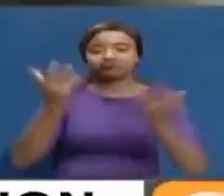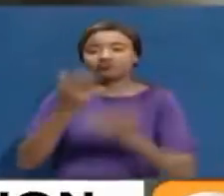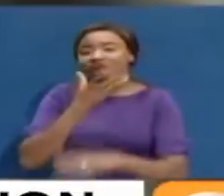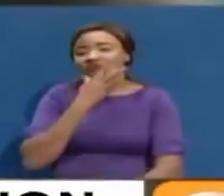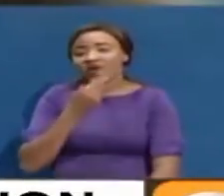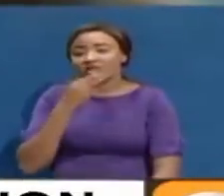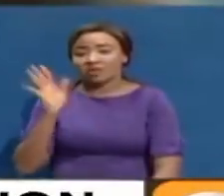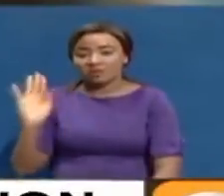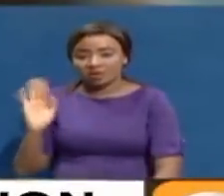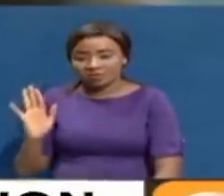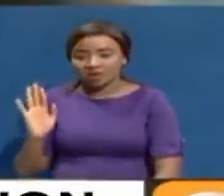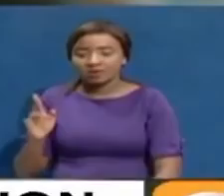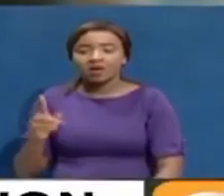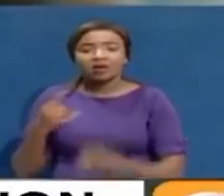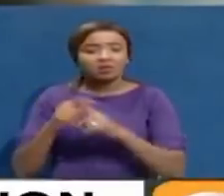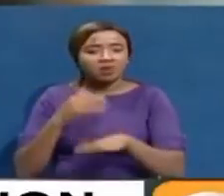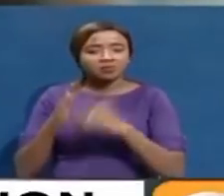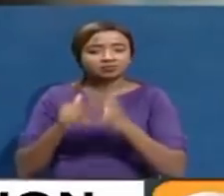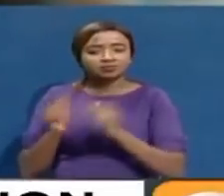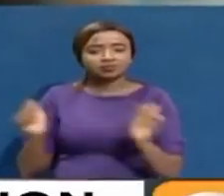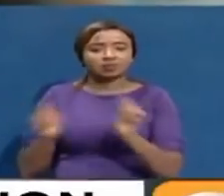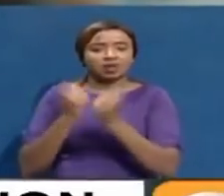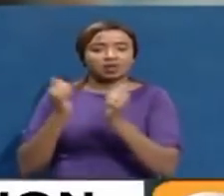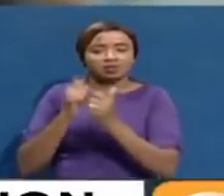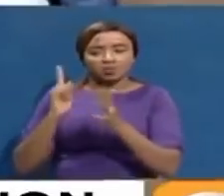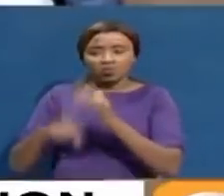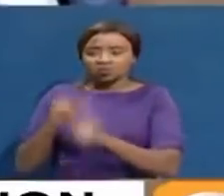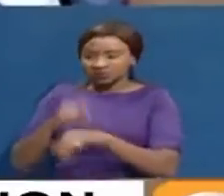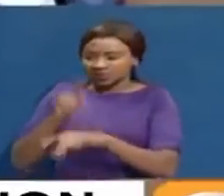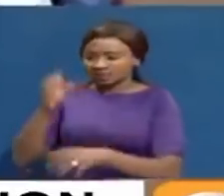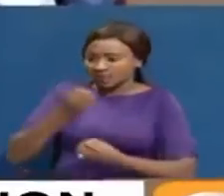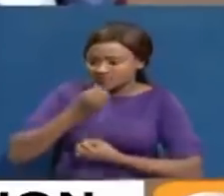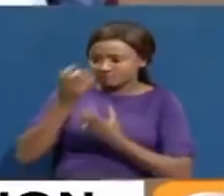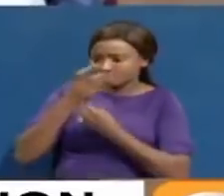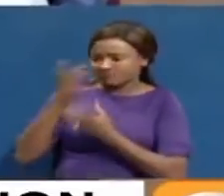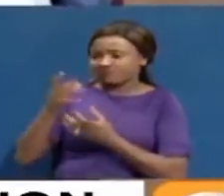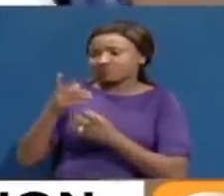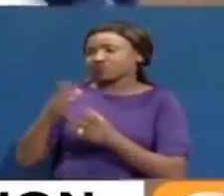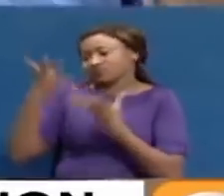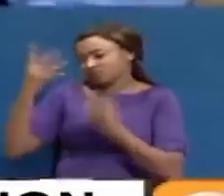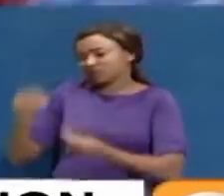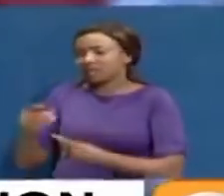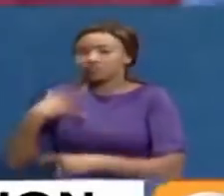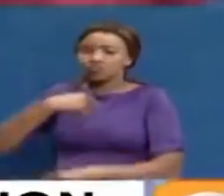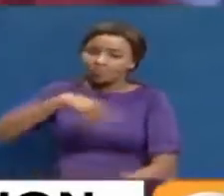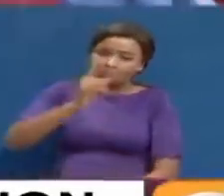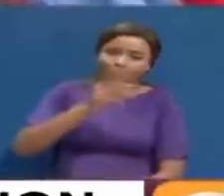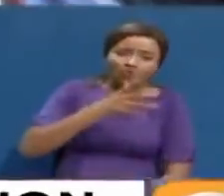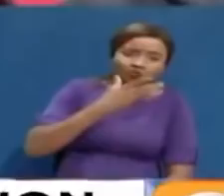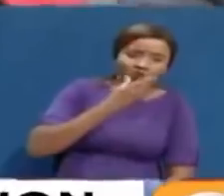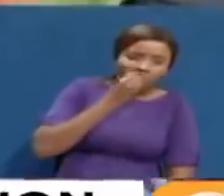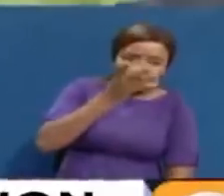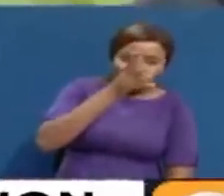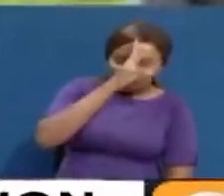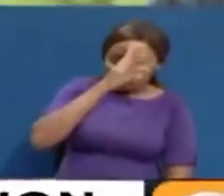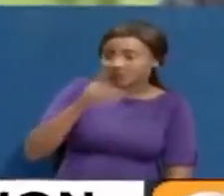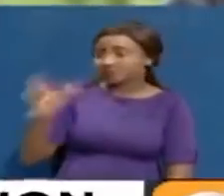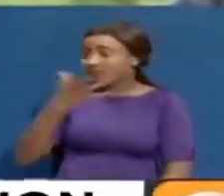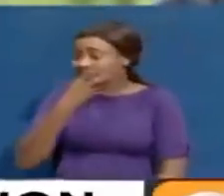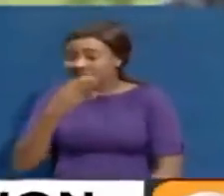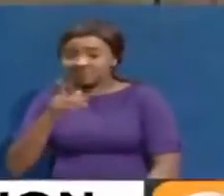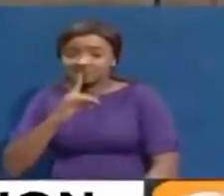father. And in an interesting twist of events, when Wangari wanted to report herself to the police, her father, Patrick